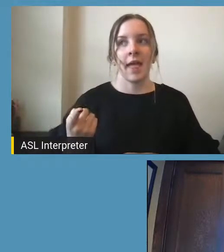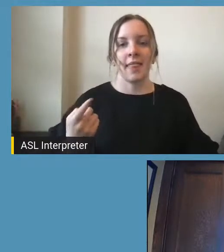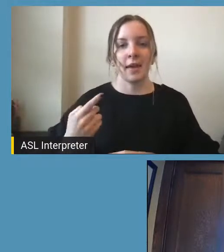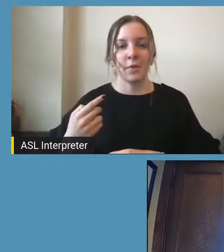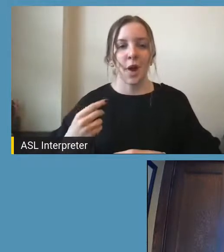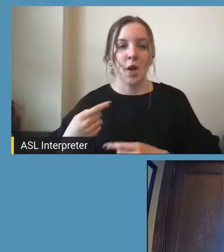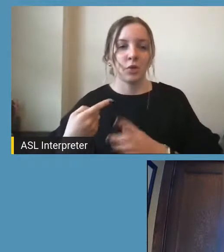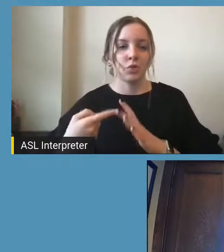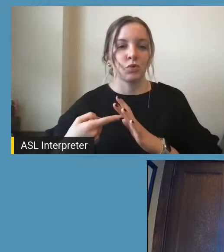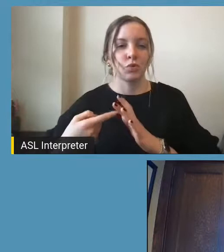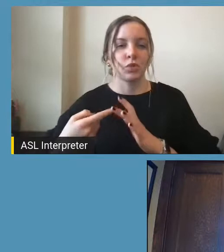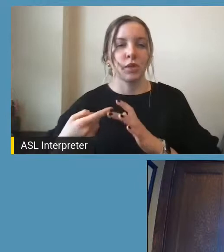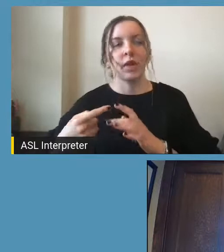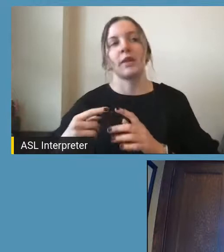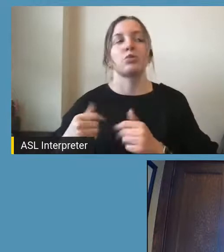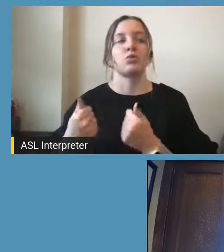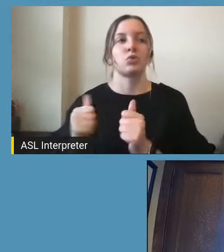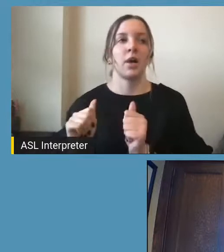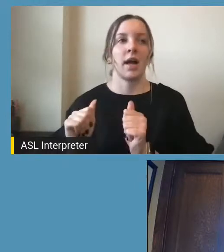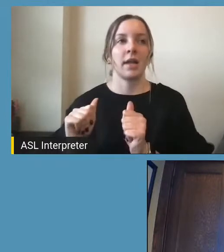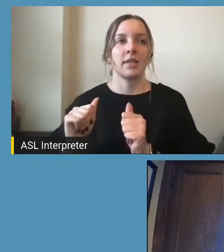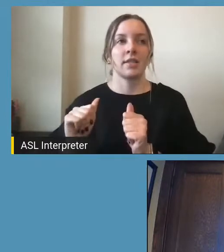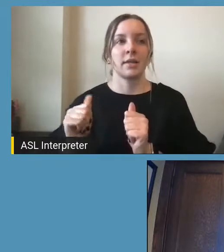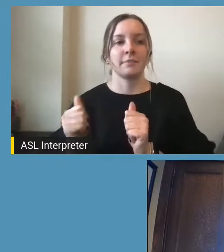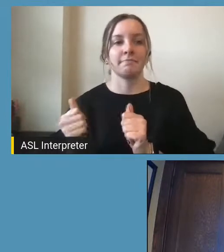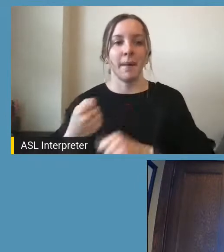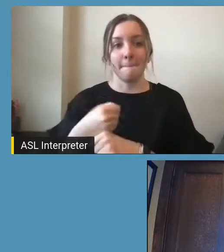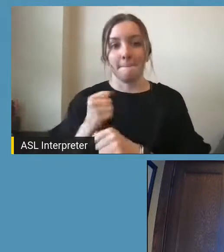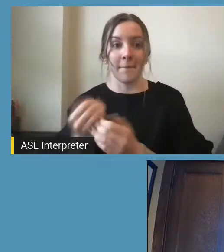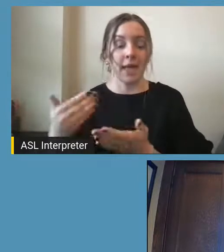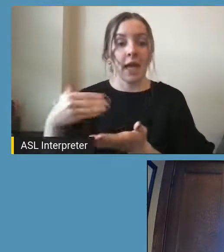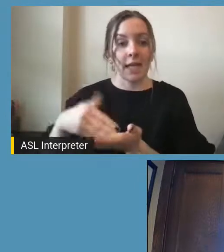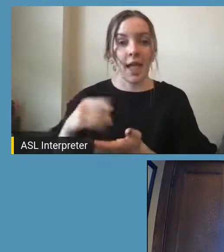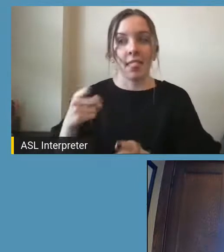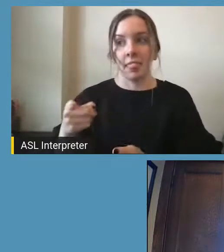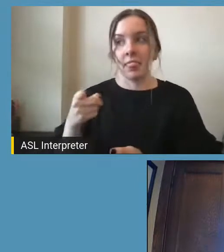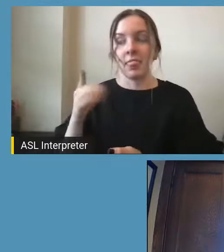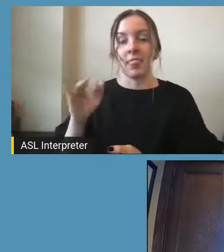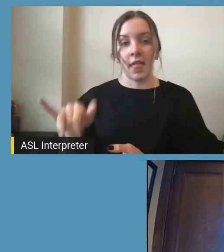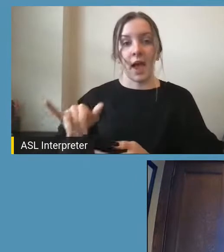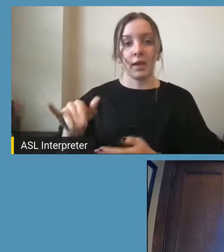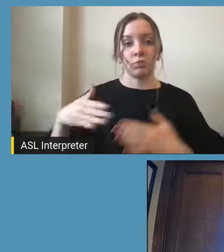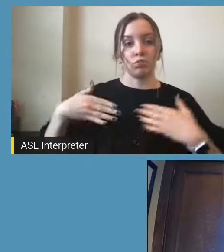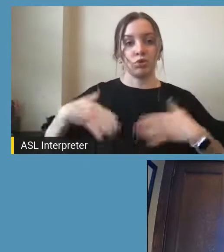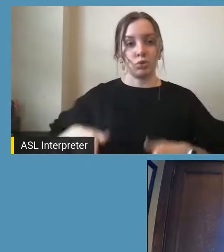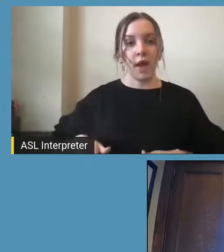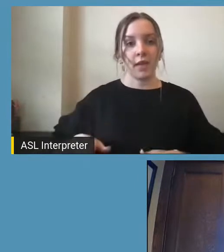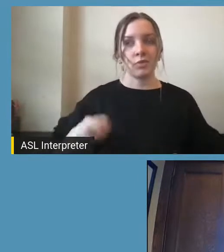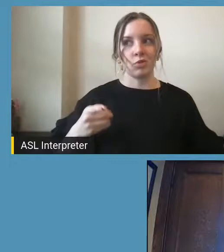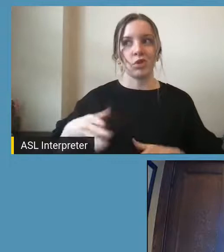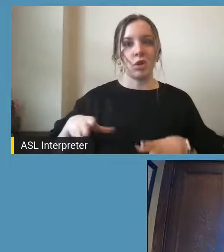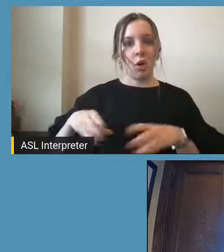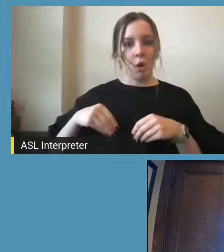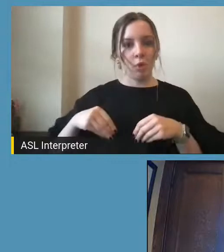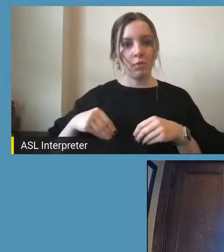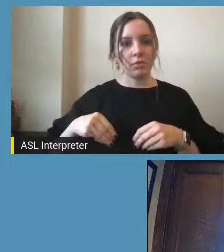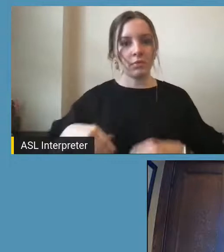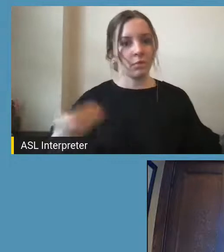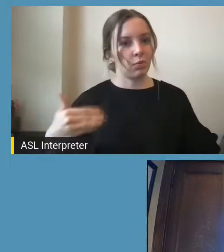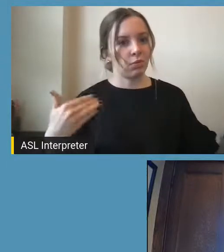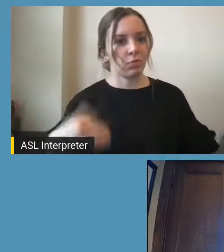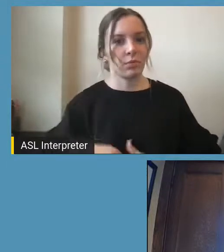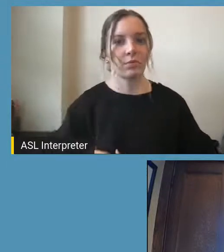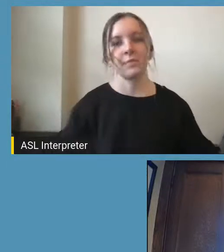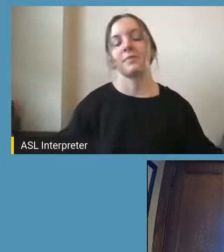one of those dresses. And again, I think the more and more we read historical,